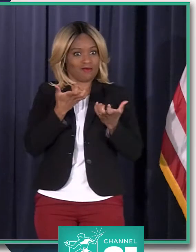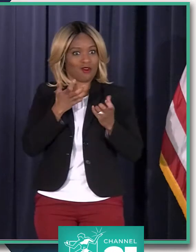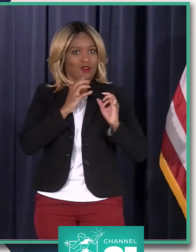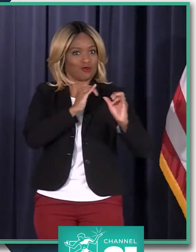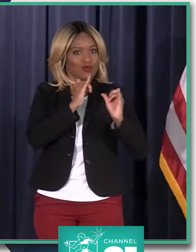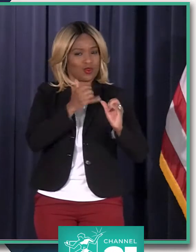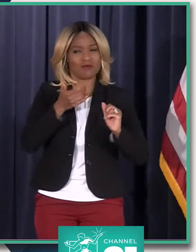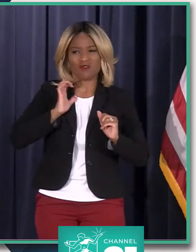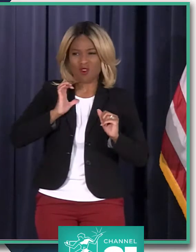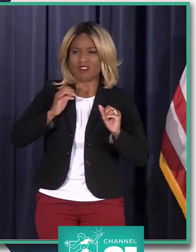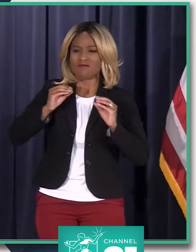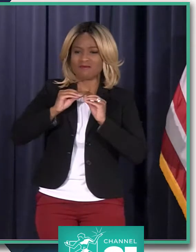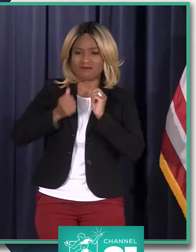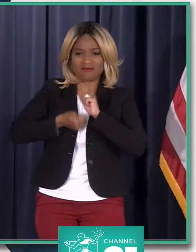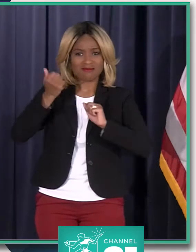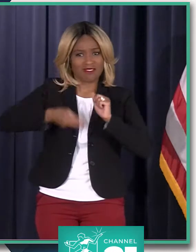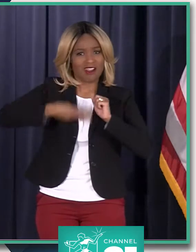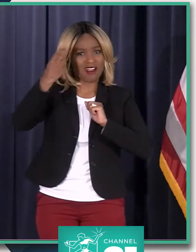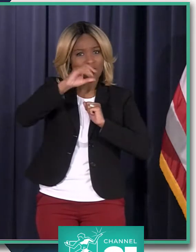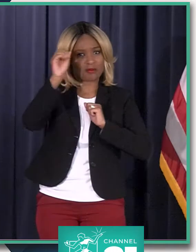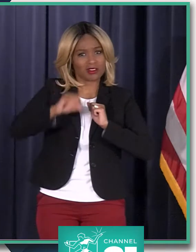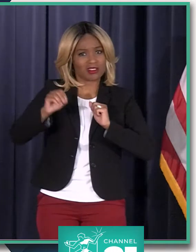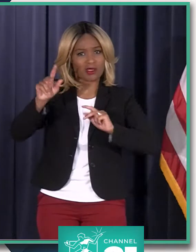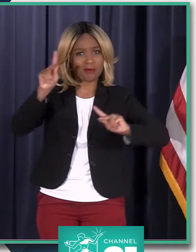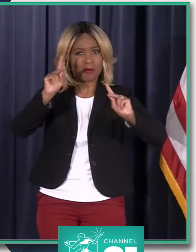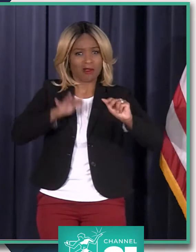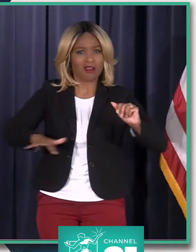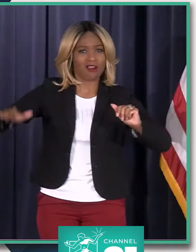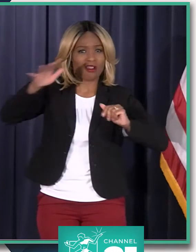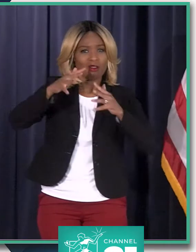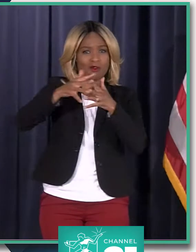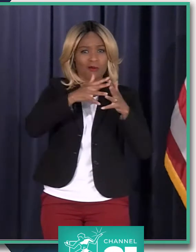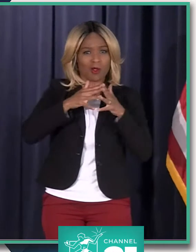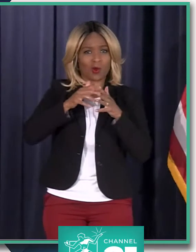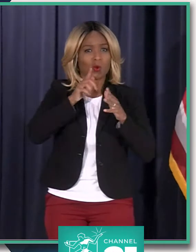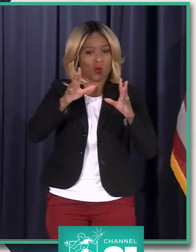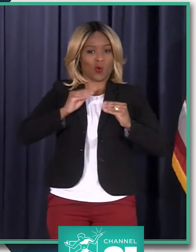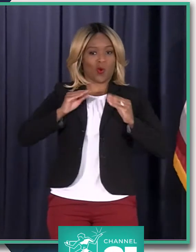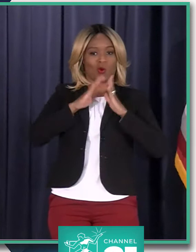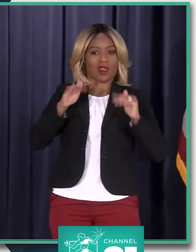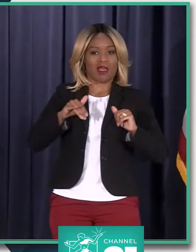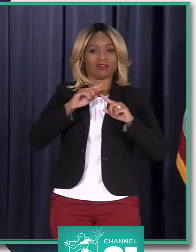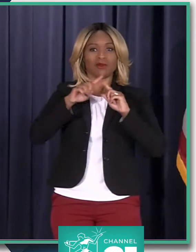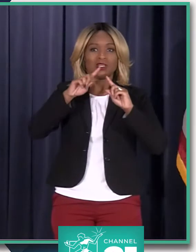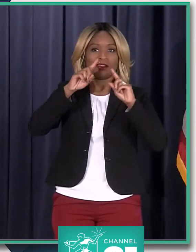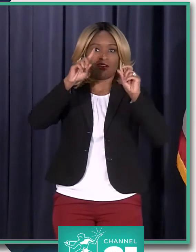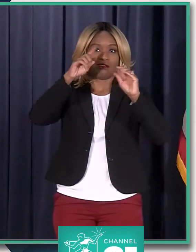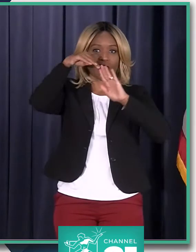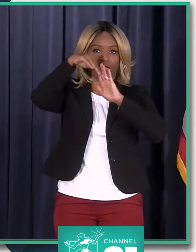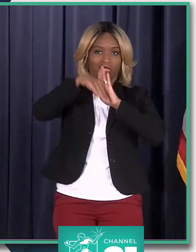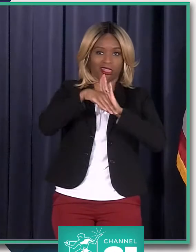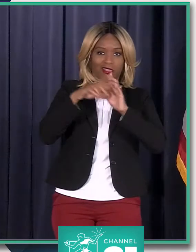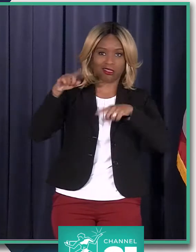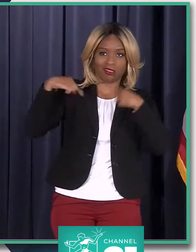in America of home ownership. We've lost that in the last 20 or 30 years. We'd like to take these houses and use them as a basis